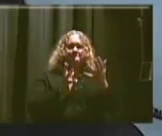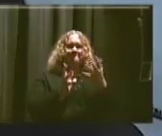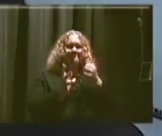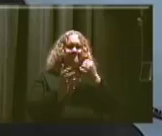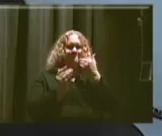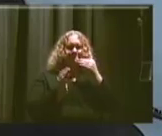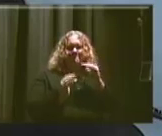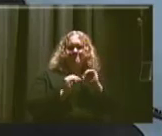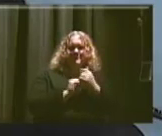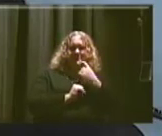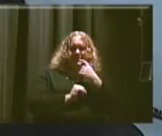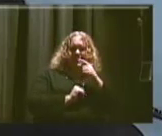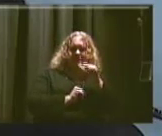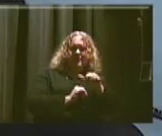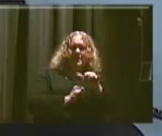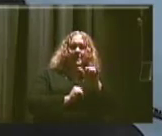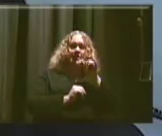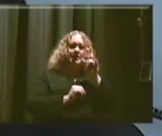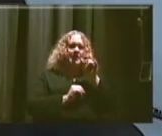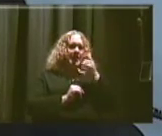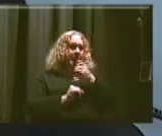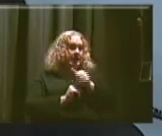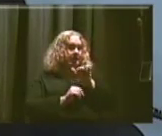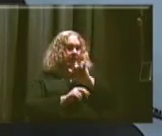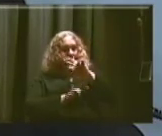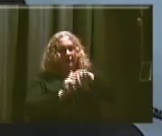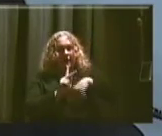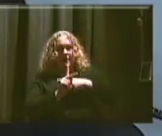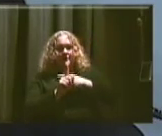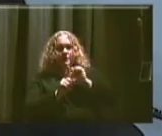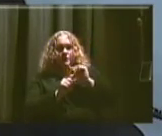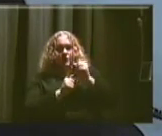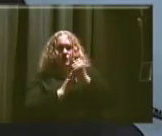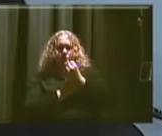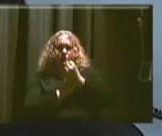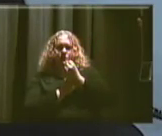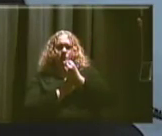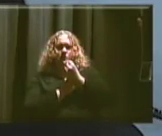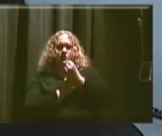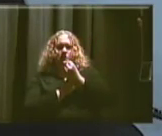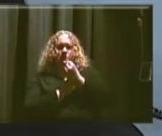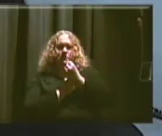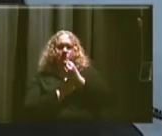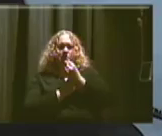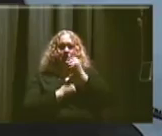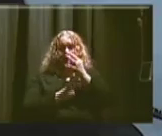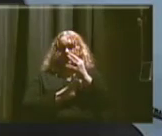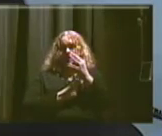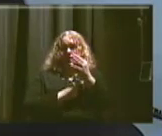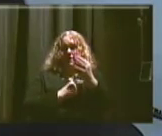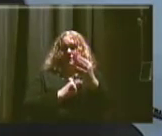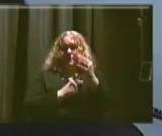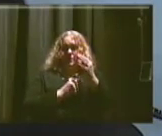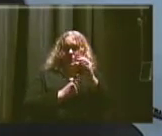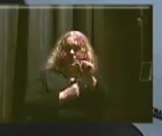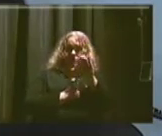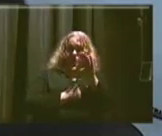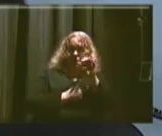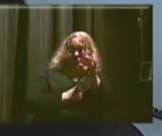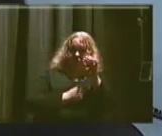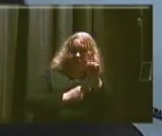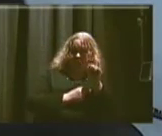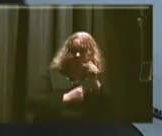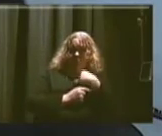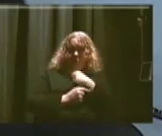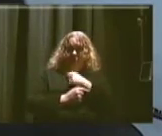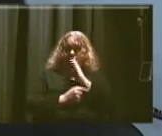of a situation where the district could be found as a priority district, you know, because if they were going to apply to a school,